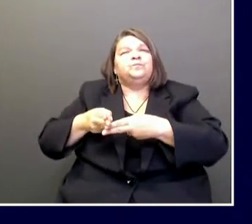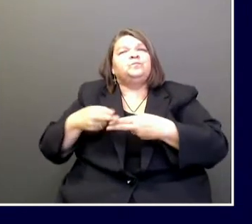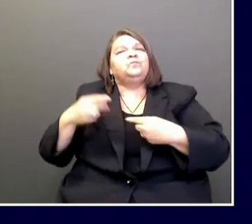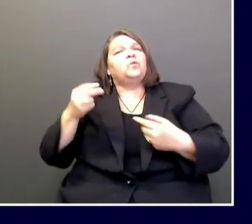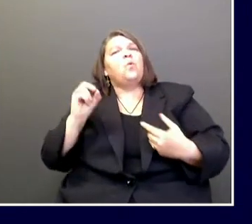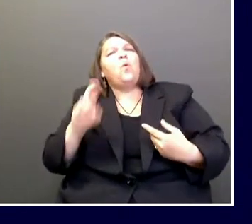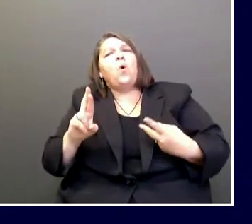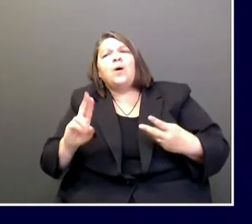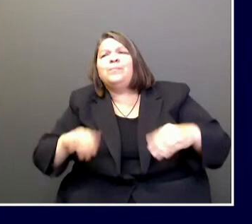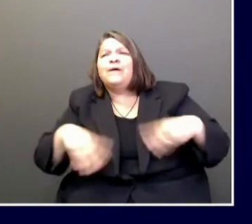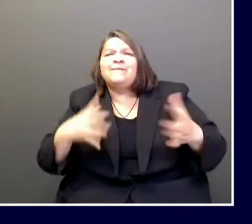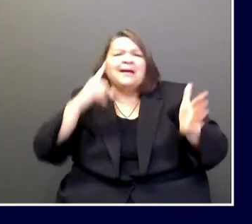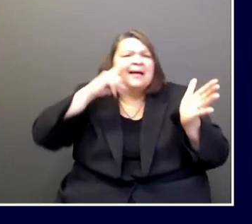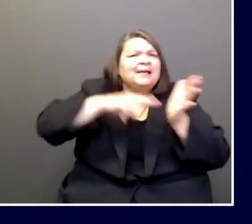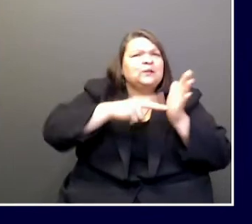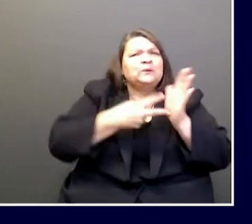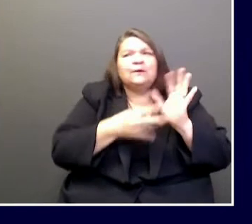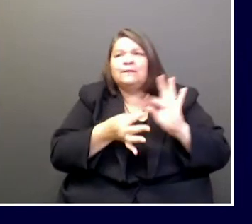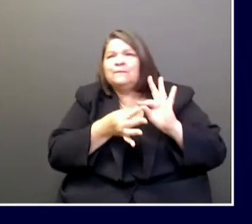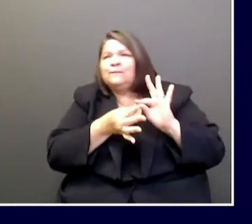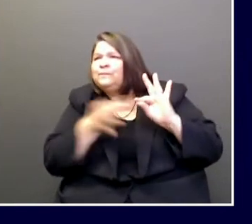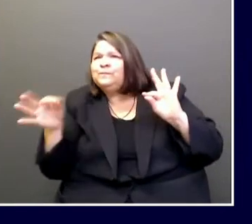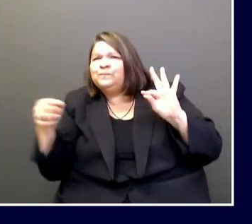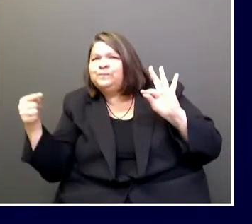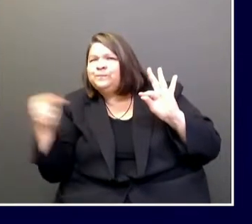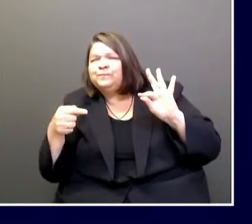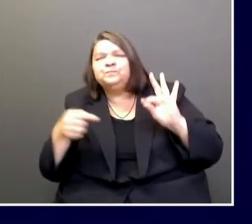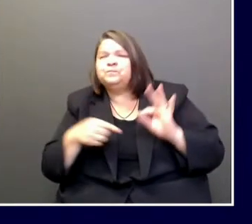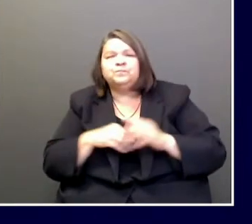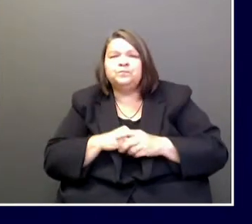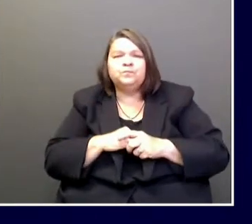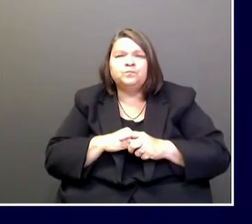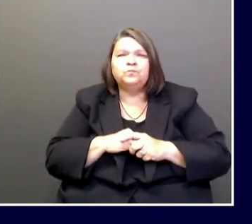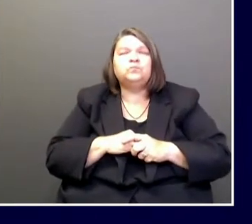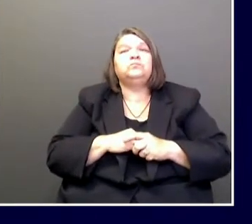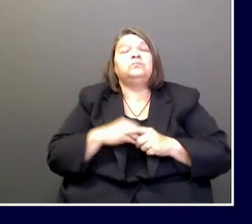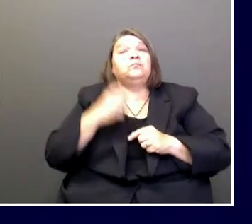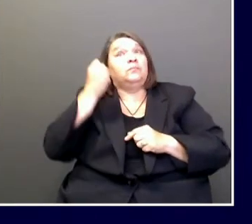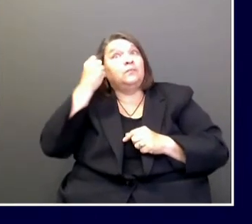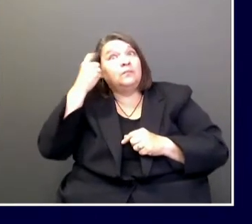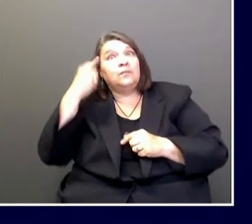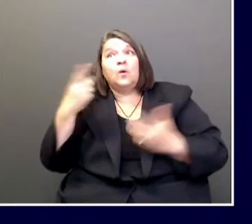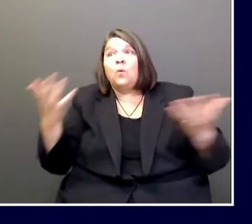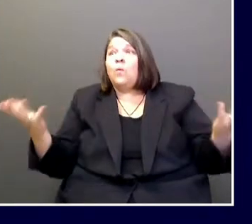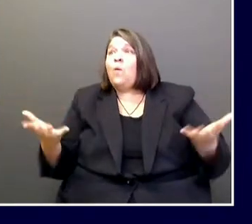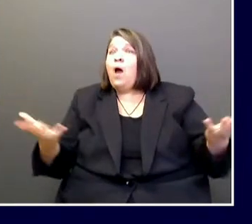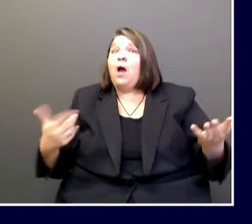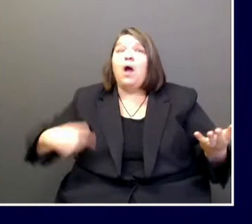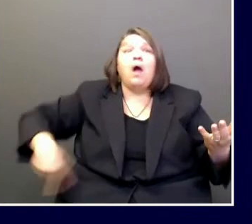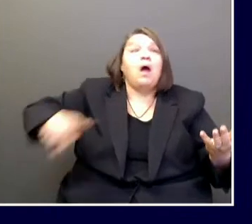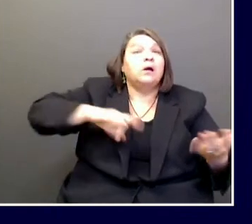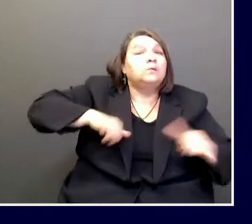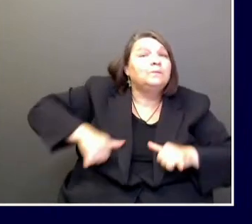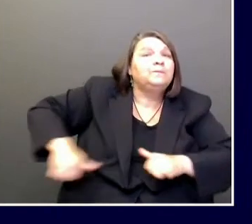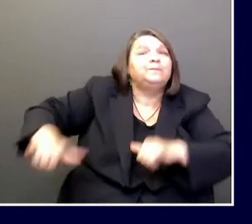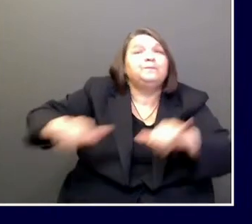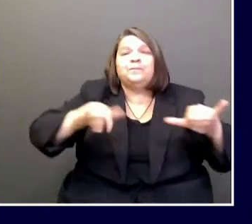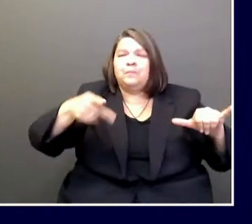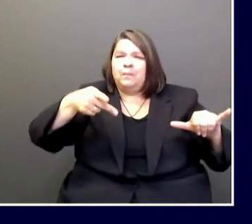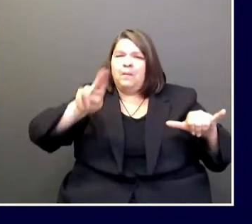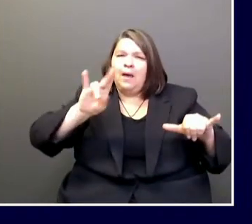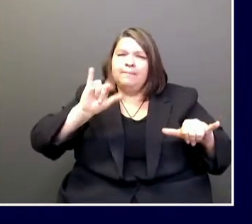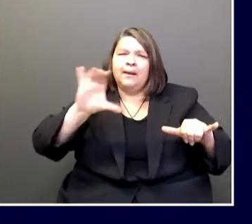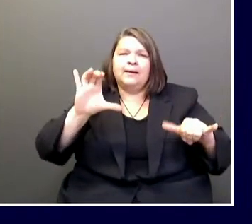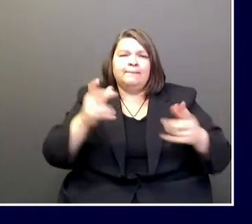as we've been thinking about it, it's what we would all commonly understand to be a public space. That is to say, a spot where a member of the